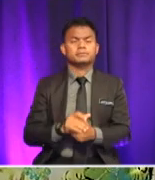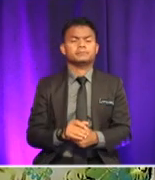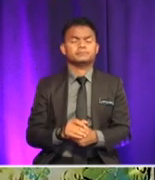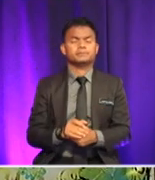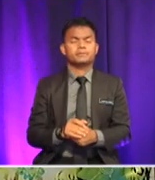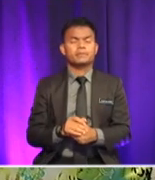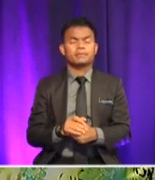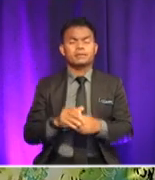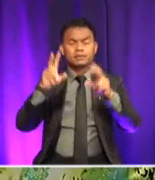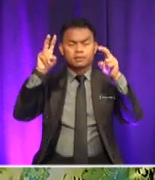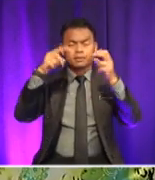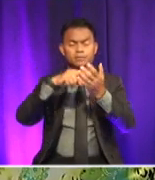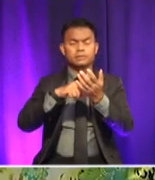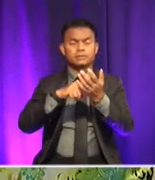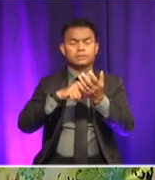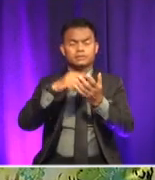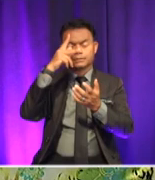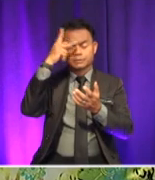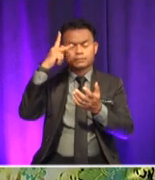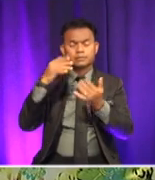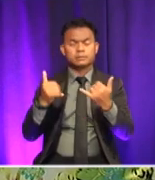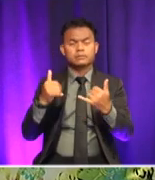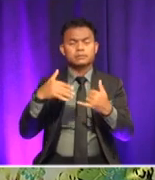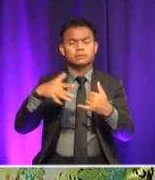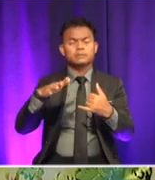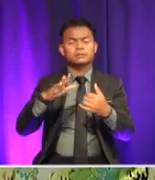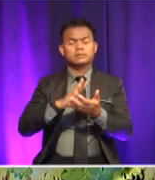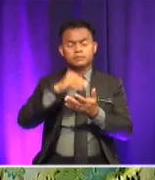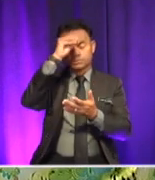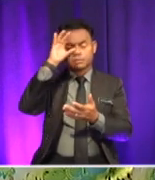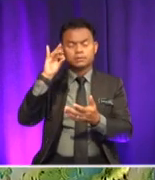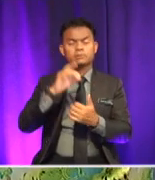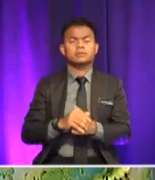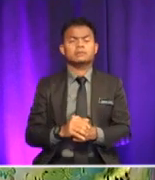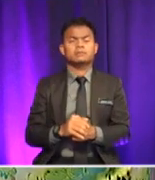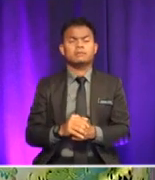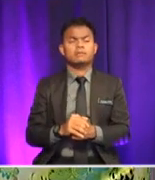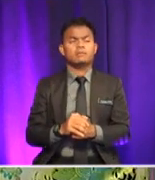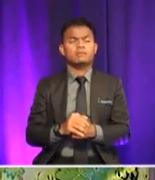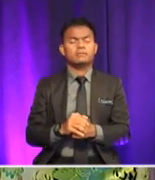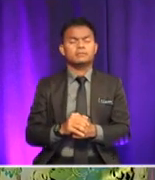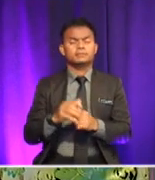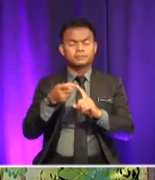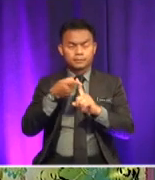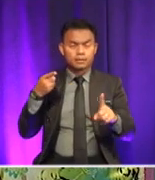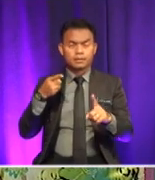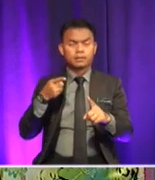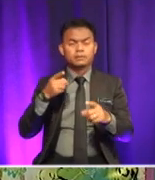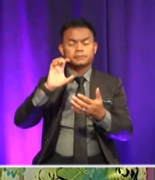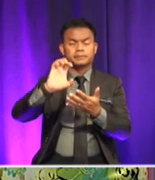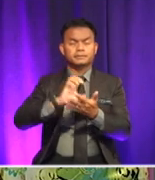They like to give a lot of opinion. Fantastic, we want the opinion, but must be backed up from evidence from the